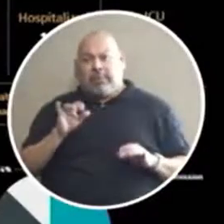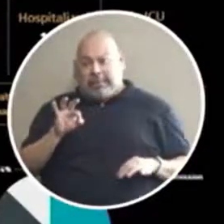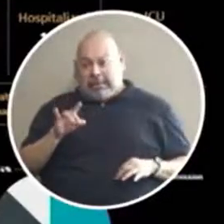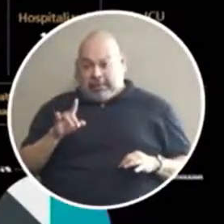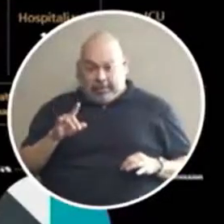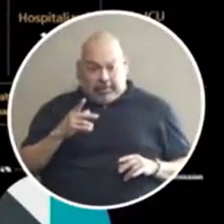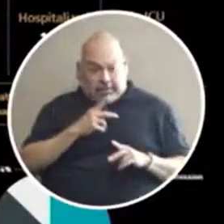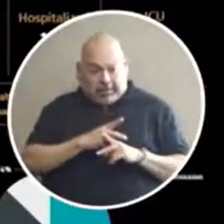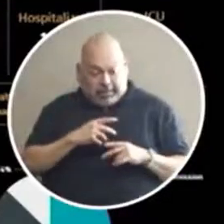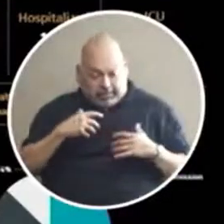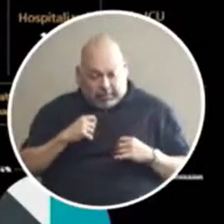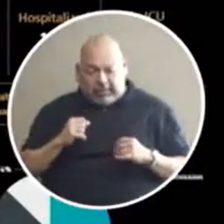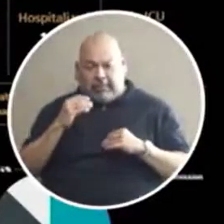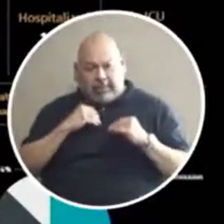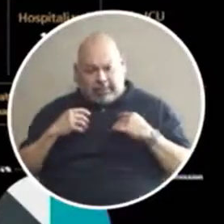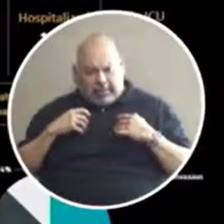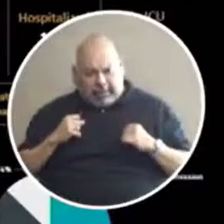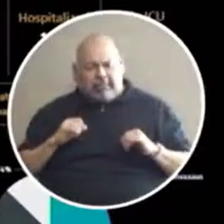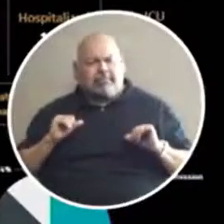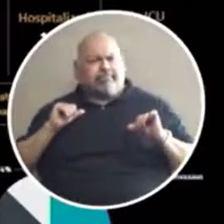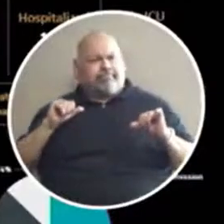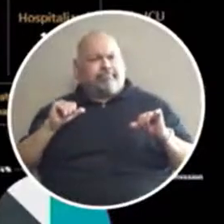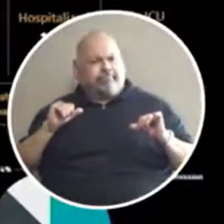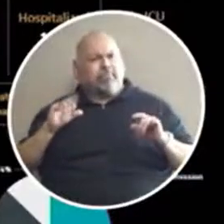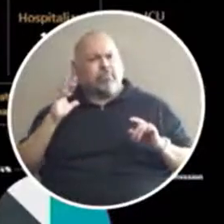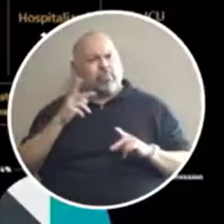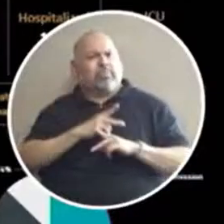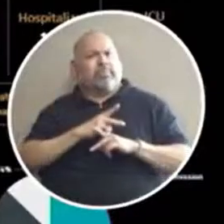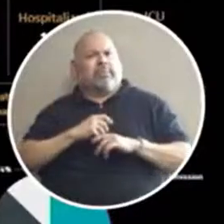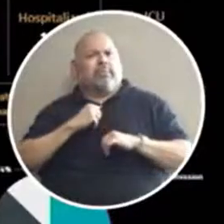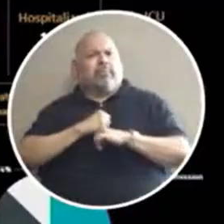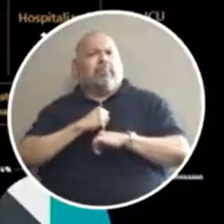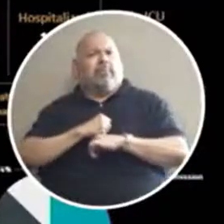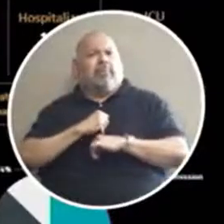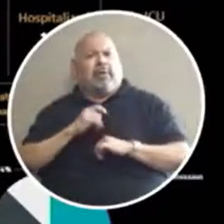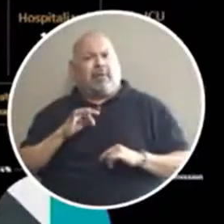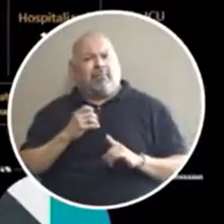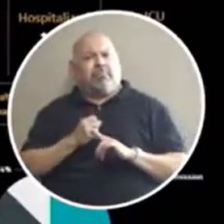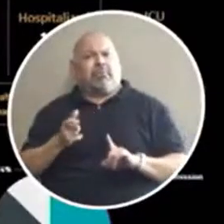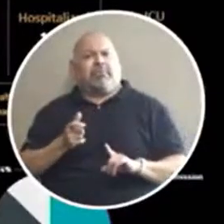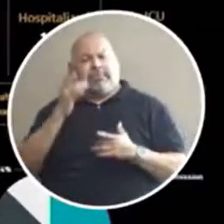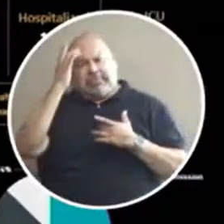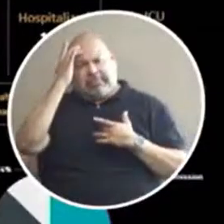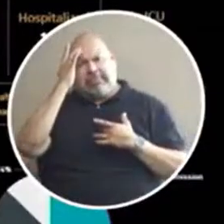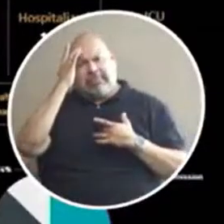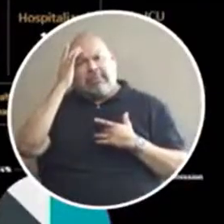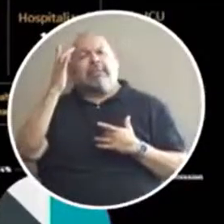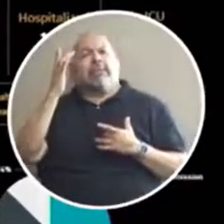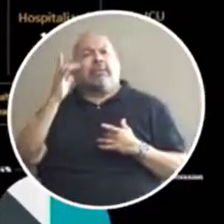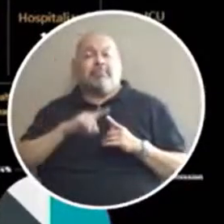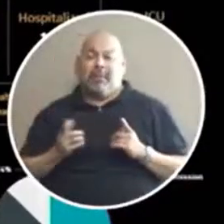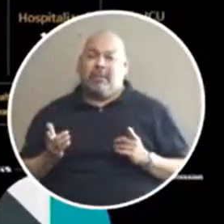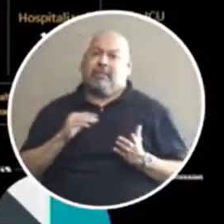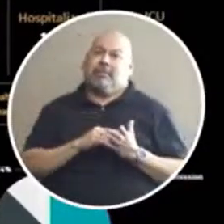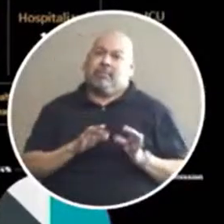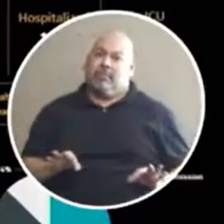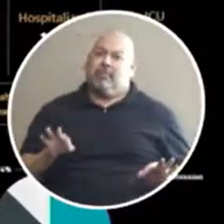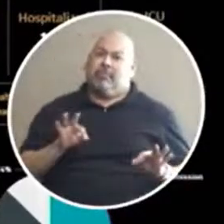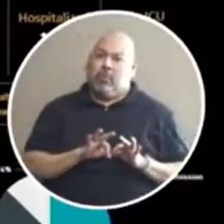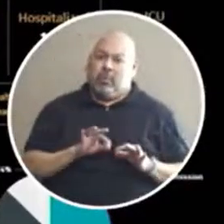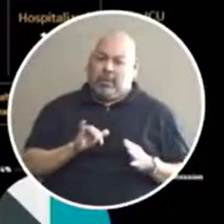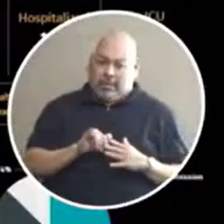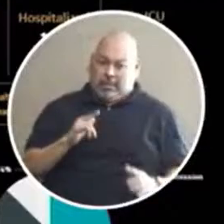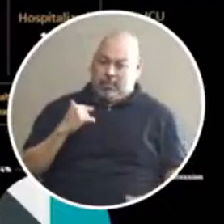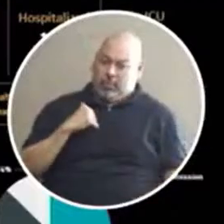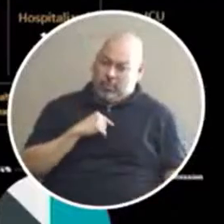we're healthy, if we're eating healthy, doing exercise, we'll be able to fight the virus in case we get infected. But it is extremely important